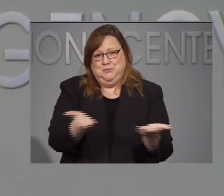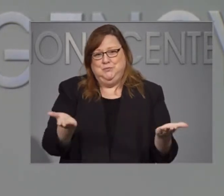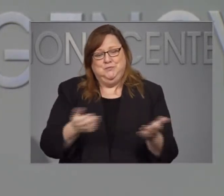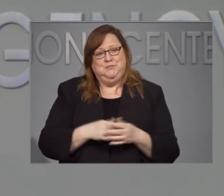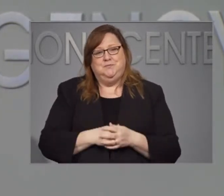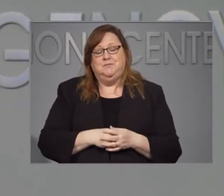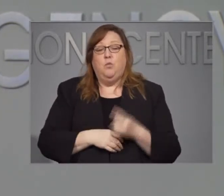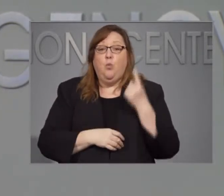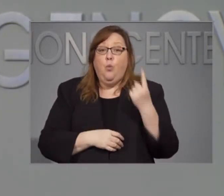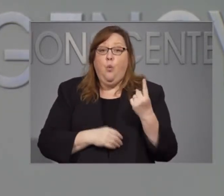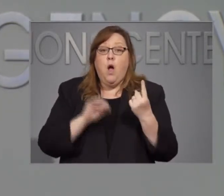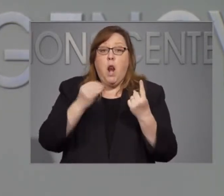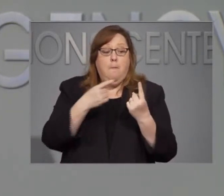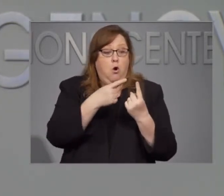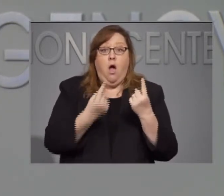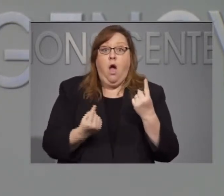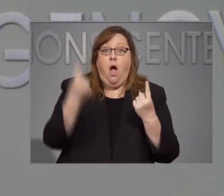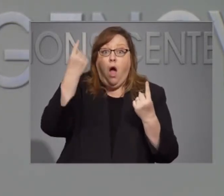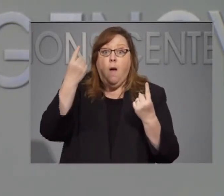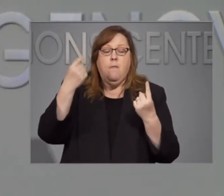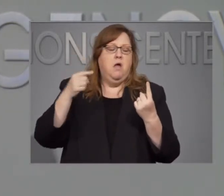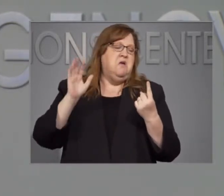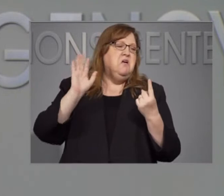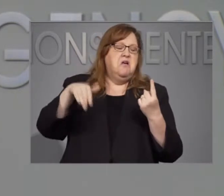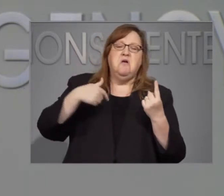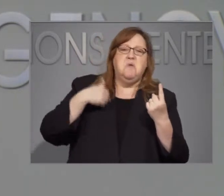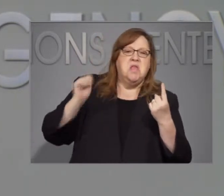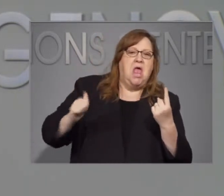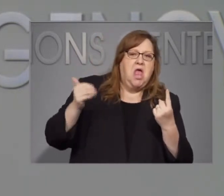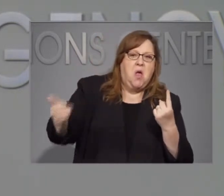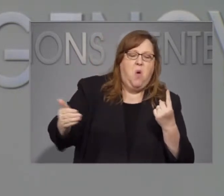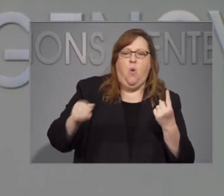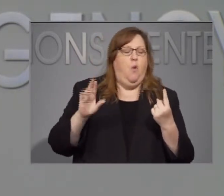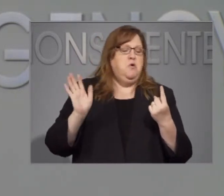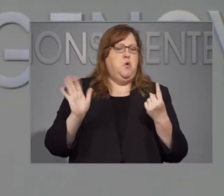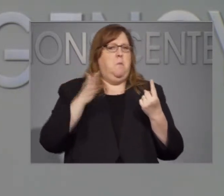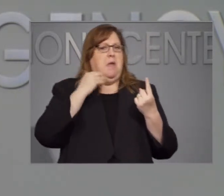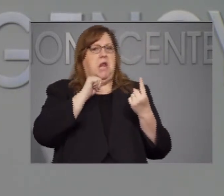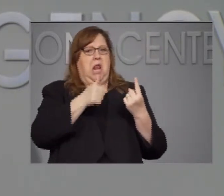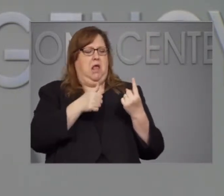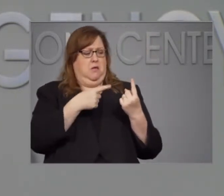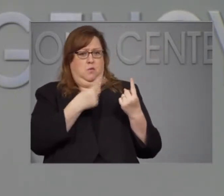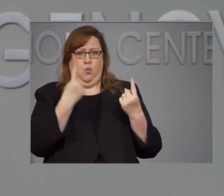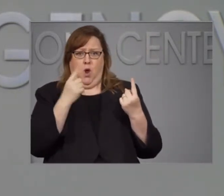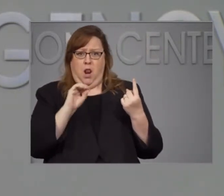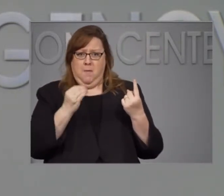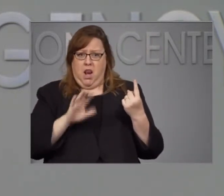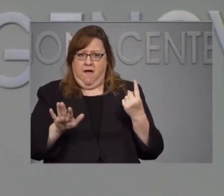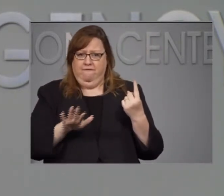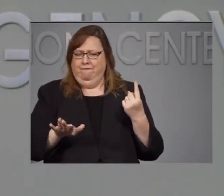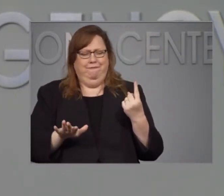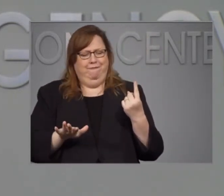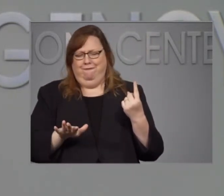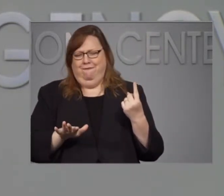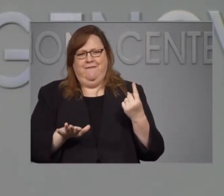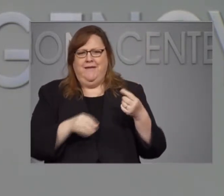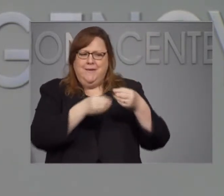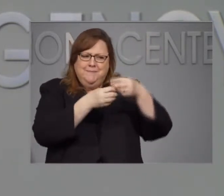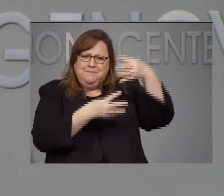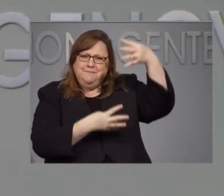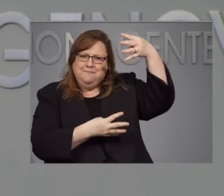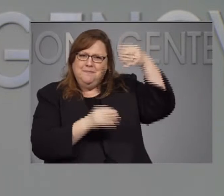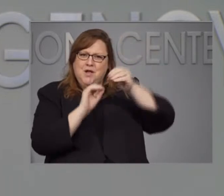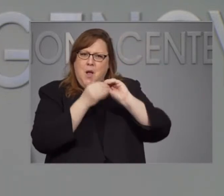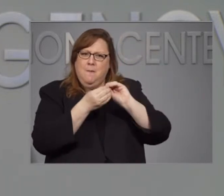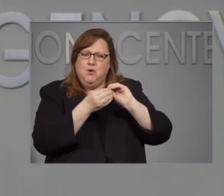isolation that says, okay, yes or no, we can move forward, we can't move forward, because they all interplay with each